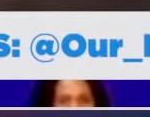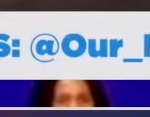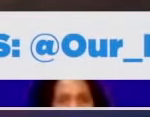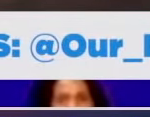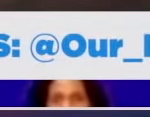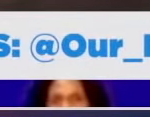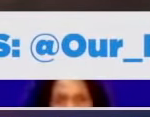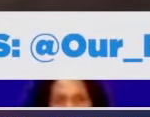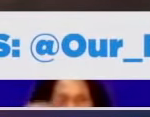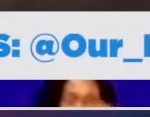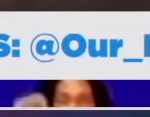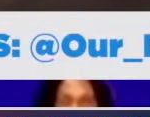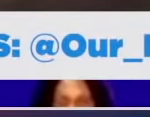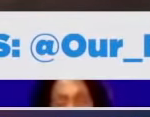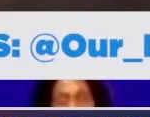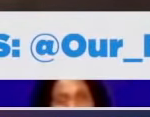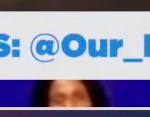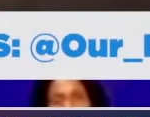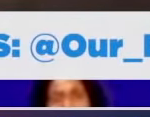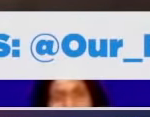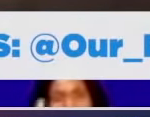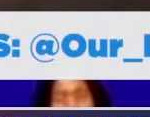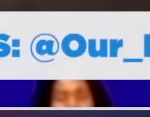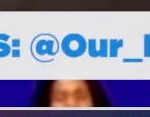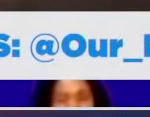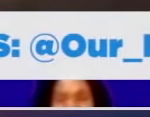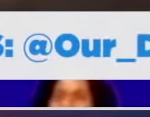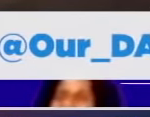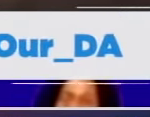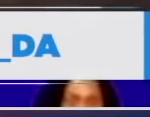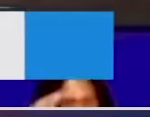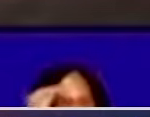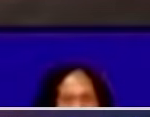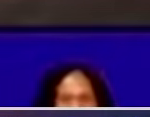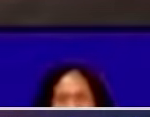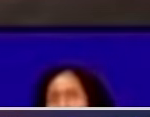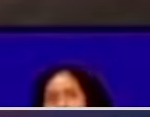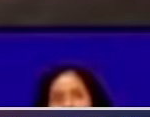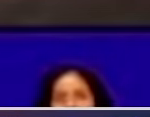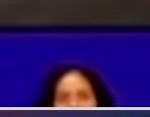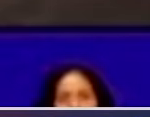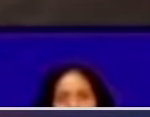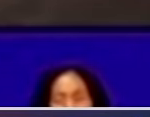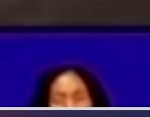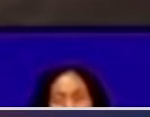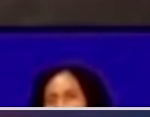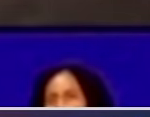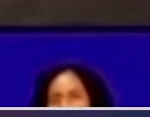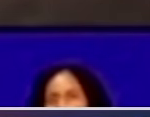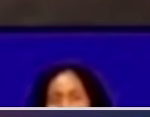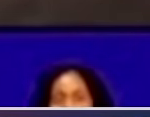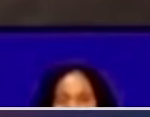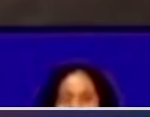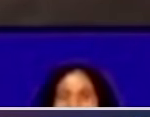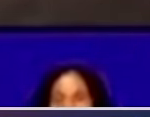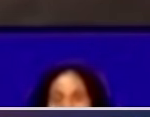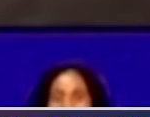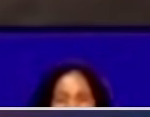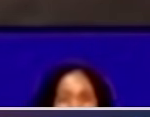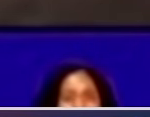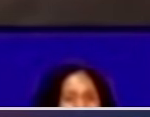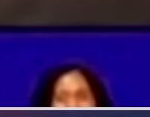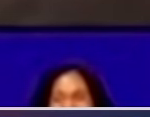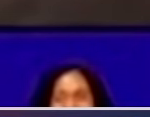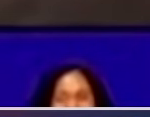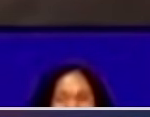high school who've never known a life without blackouts. You can't speak to the world about green energy and fixing our electricity crisis